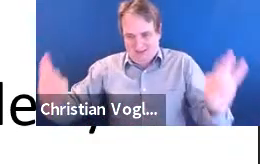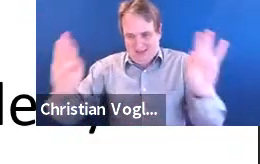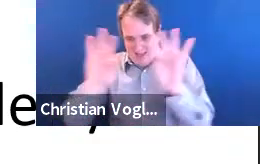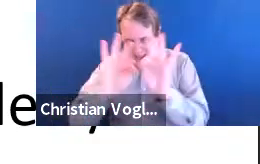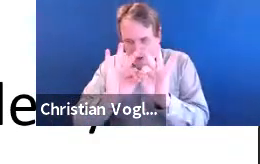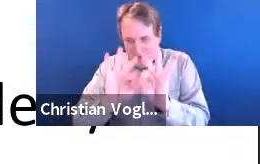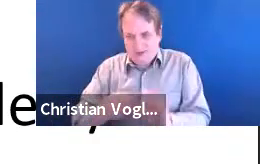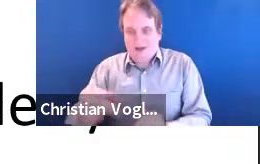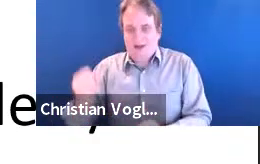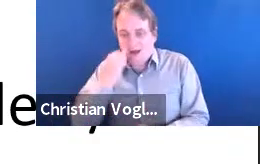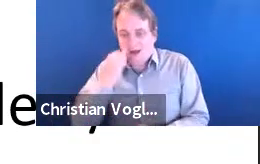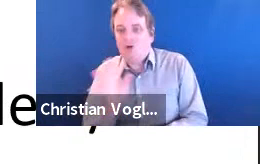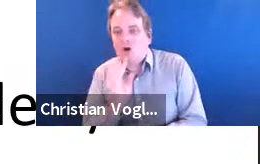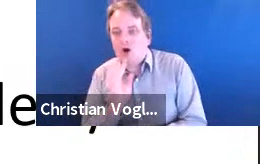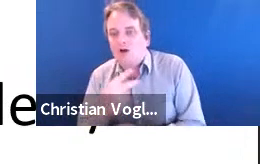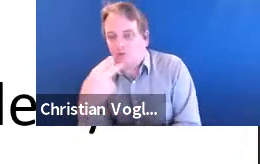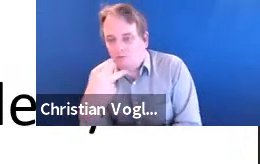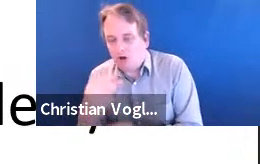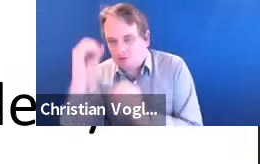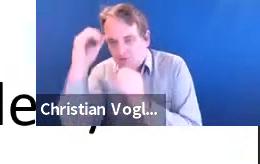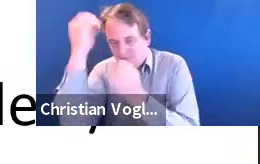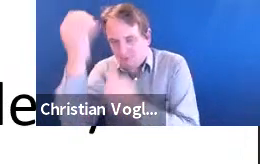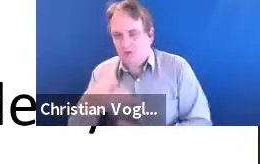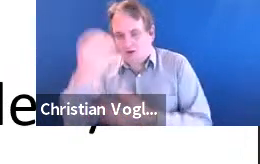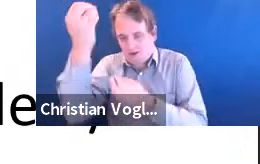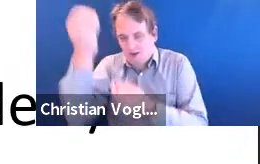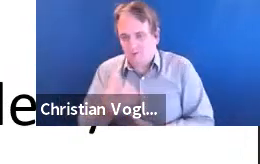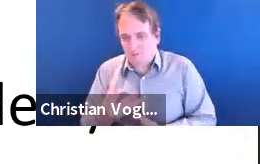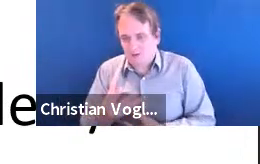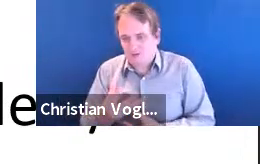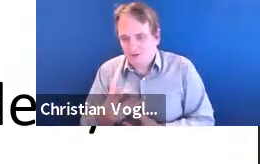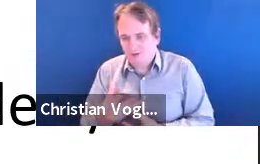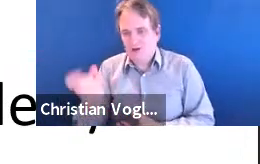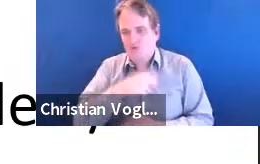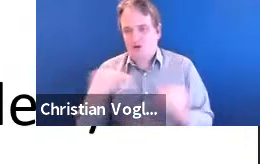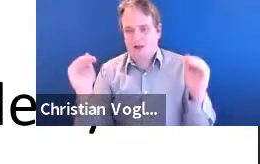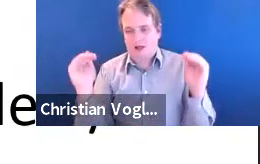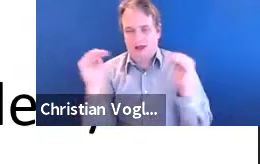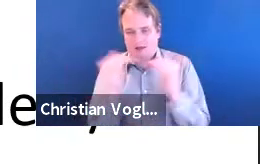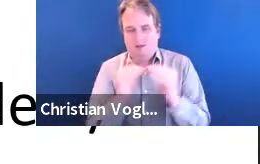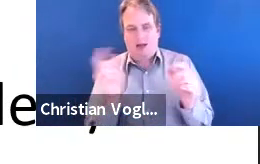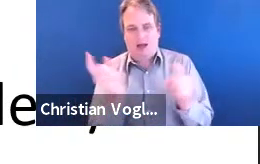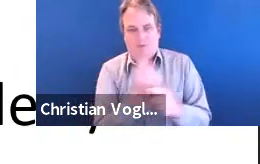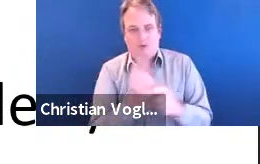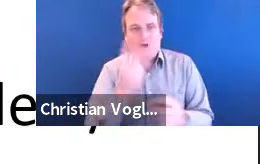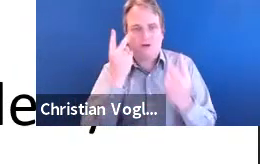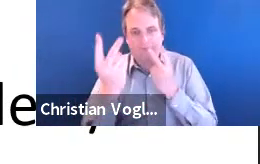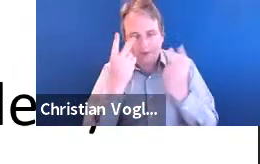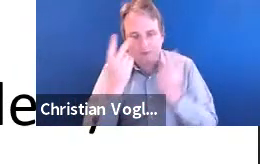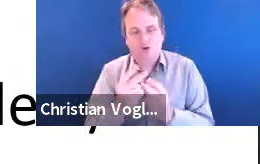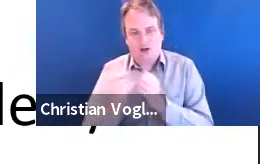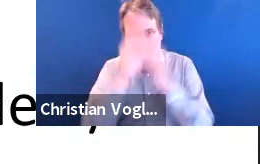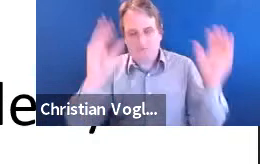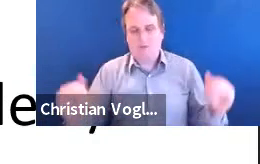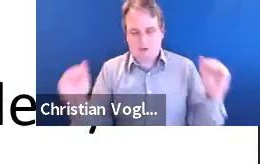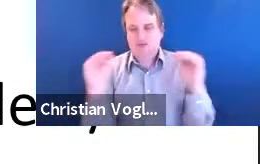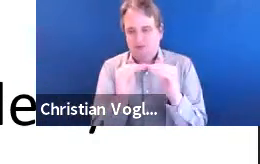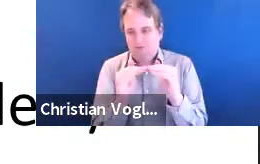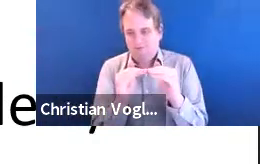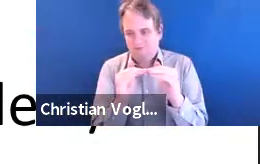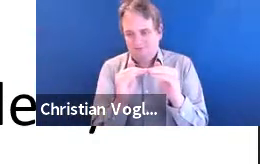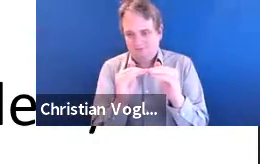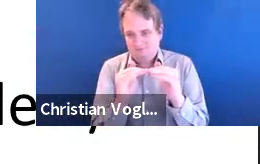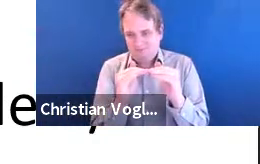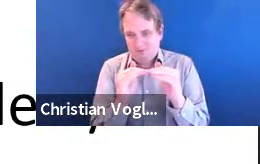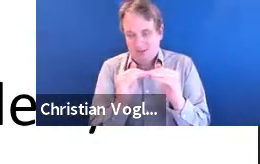take, etc. So that says we absolutely require appropriate visual